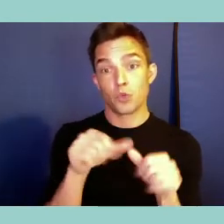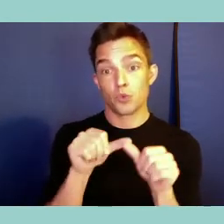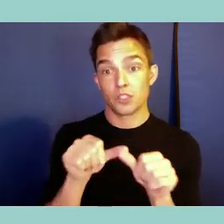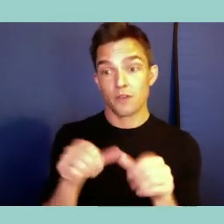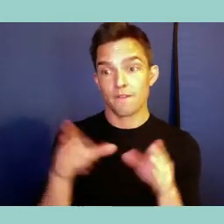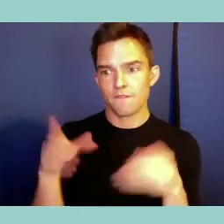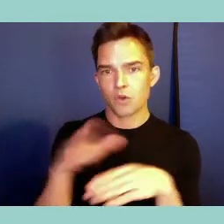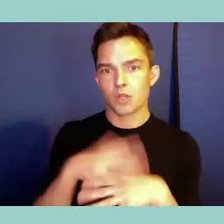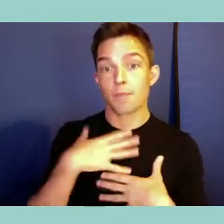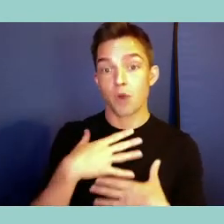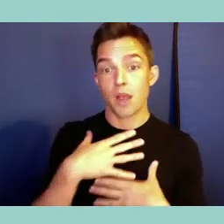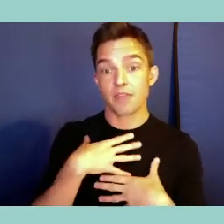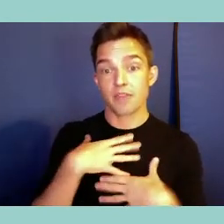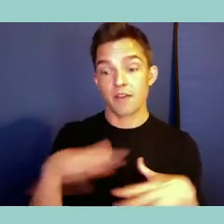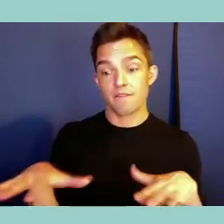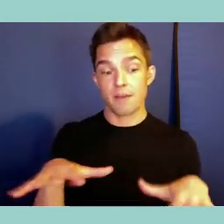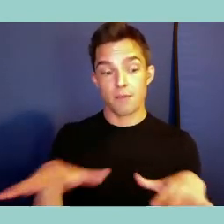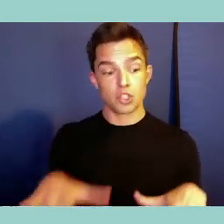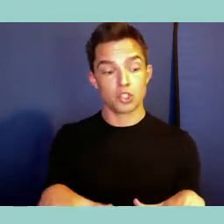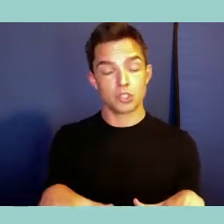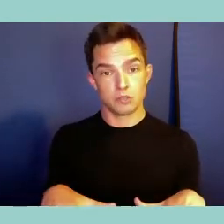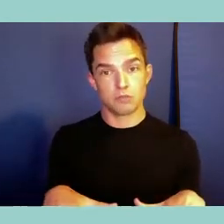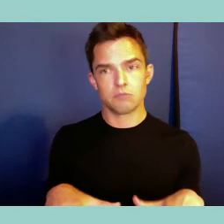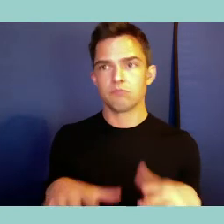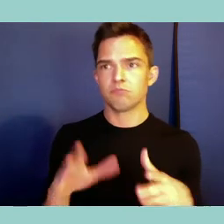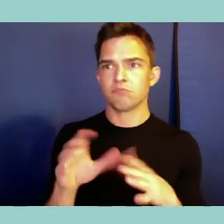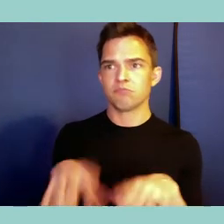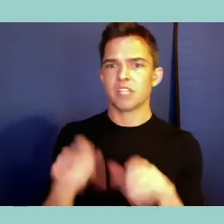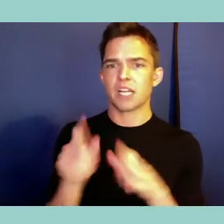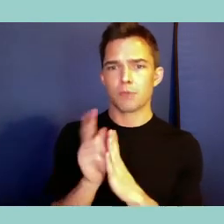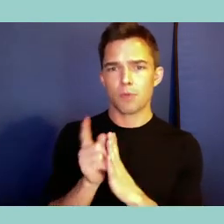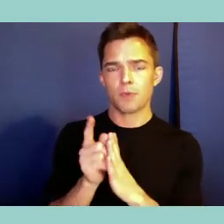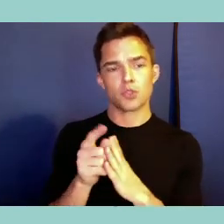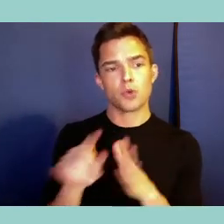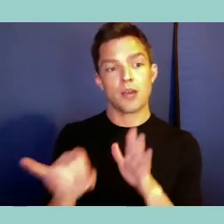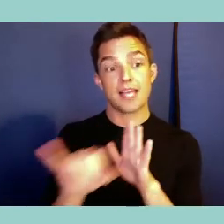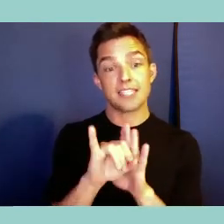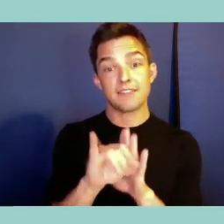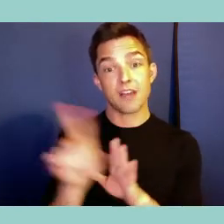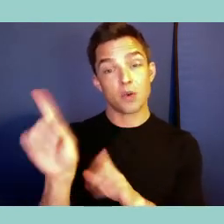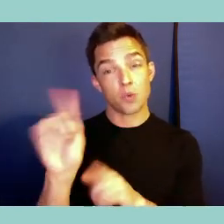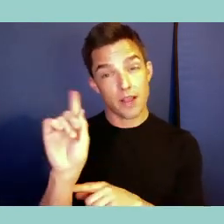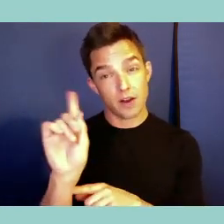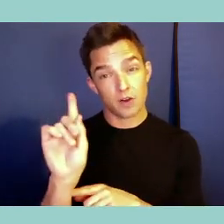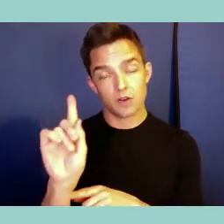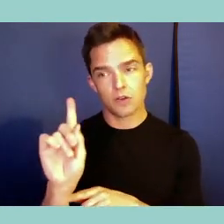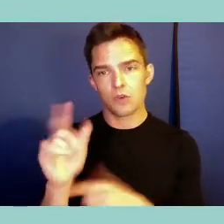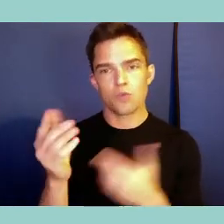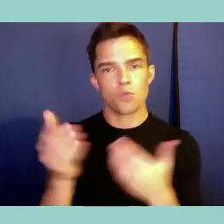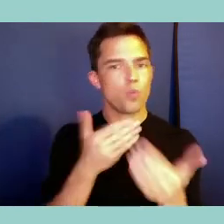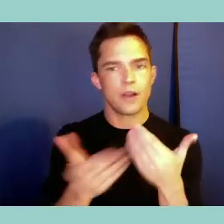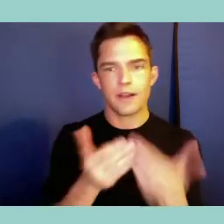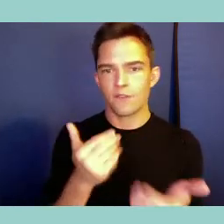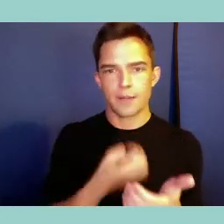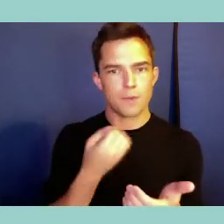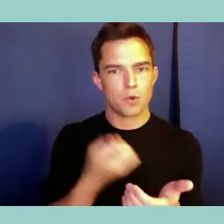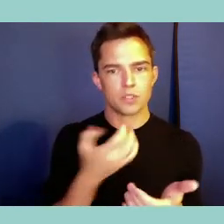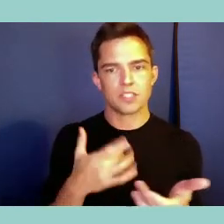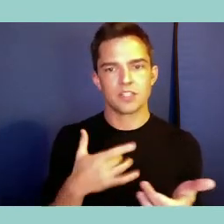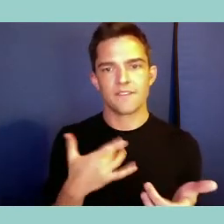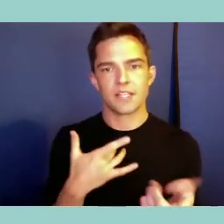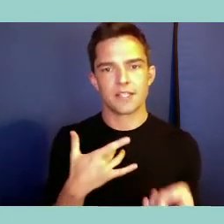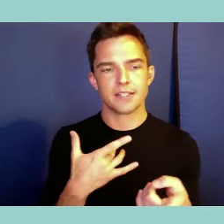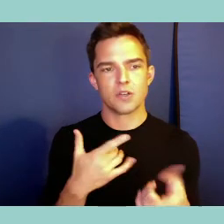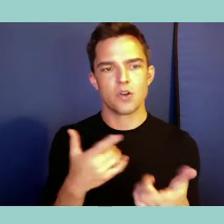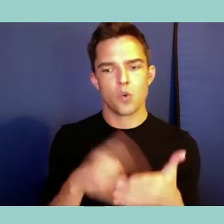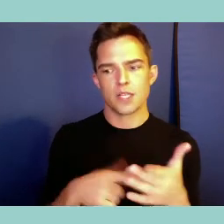As you continue to focus on your breath and vibration, take a moment to identify where whatever emotion